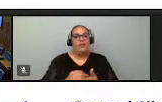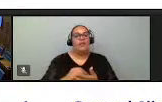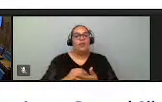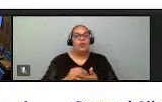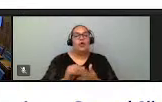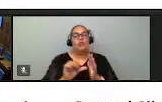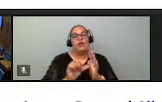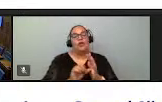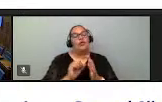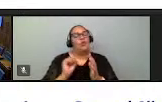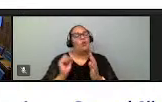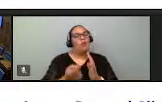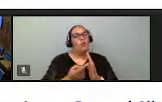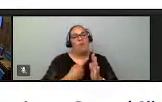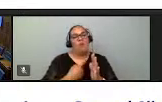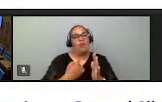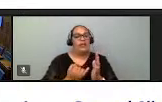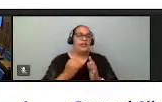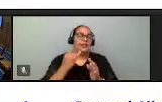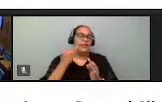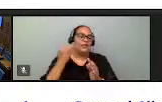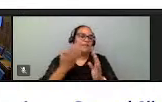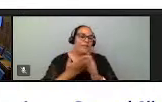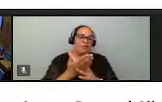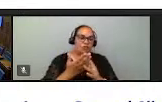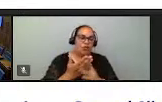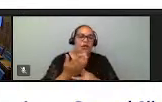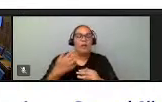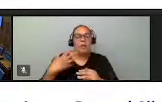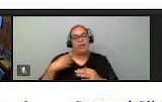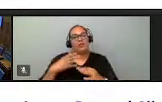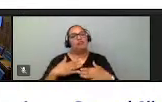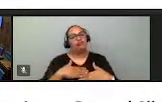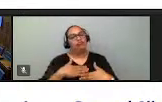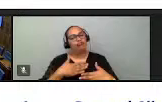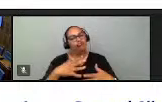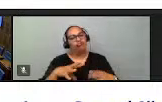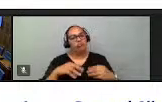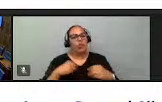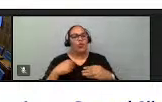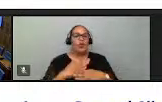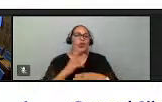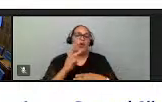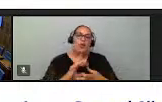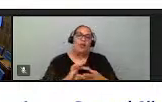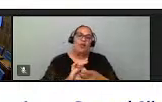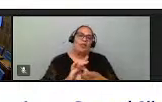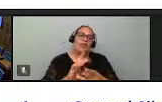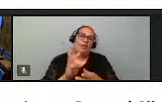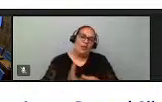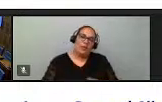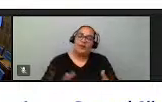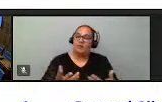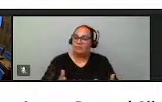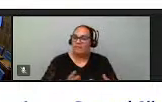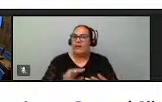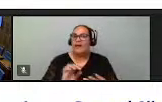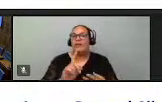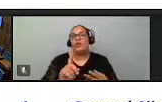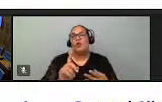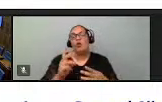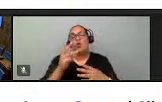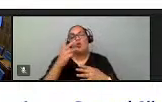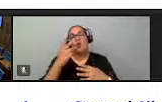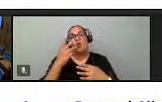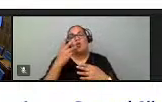priority interventions which the min Minister gratefully accepted and we'll be working accordingly and the the window